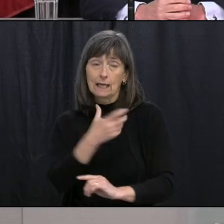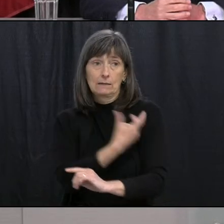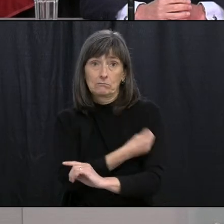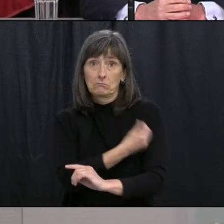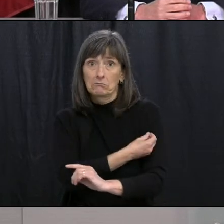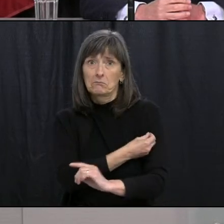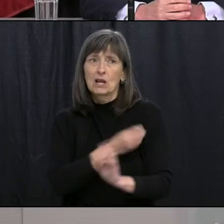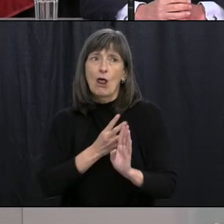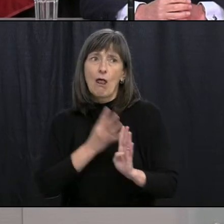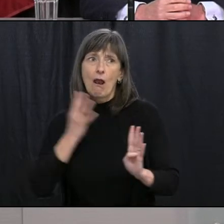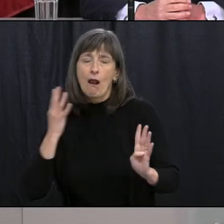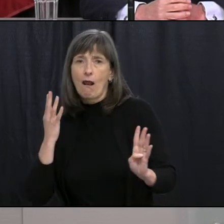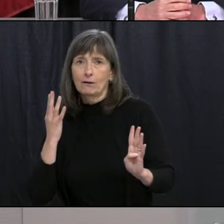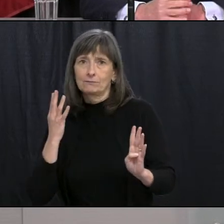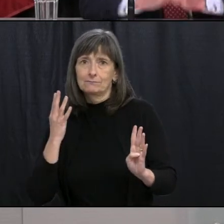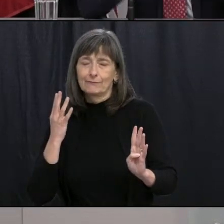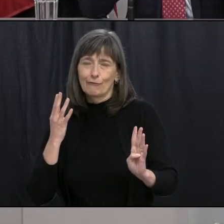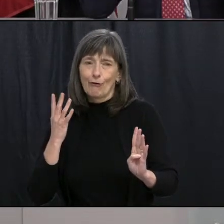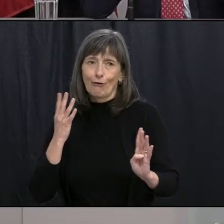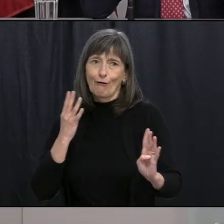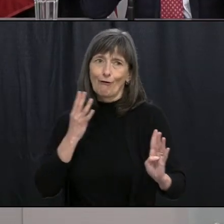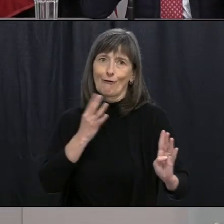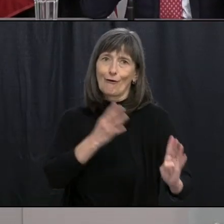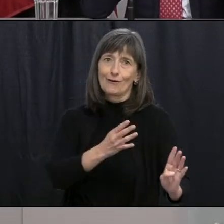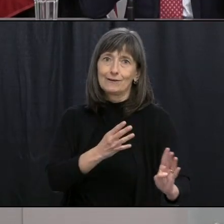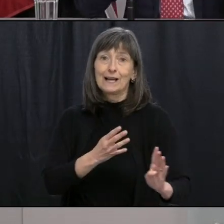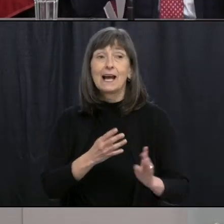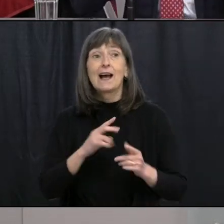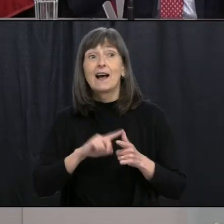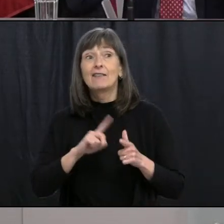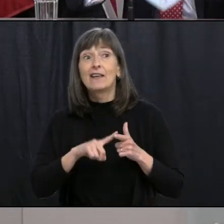have 50 doses left to give.